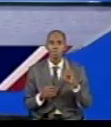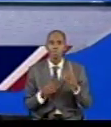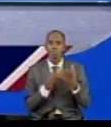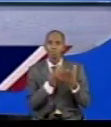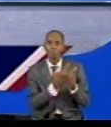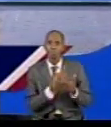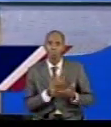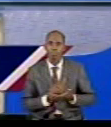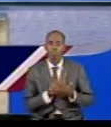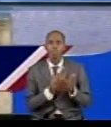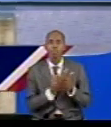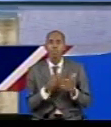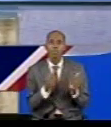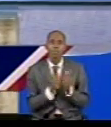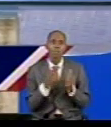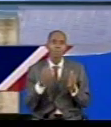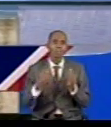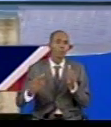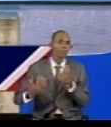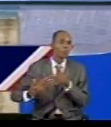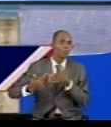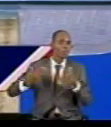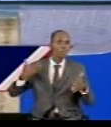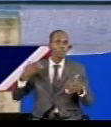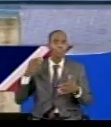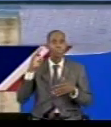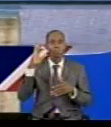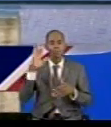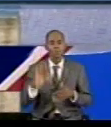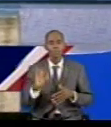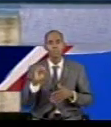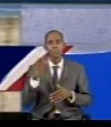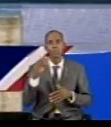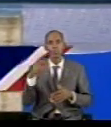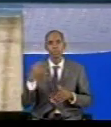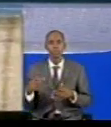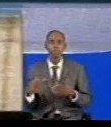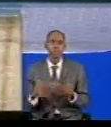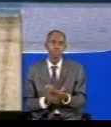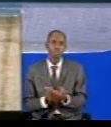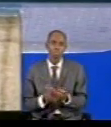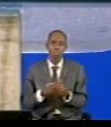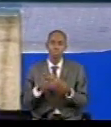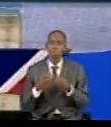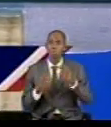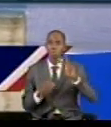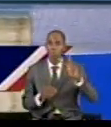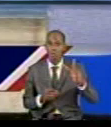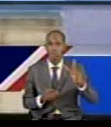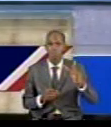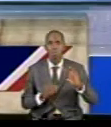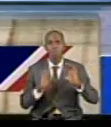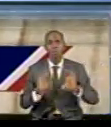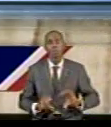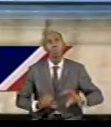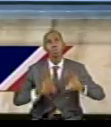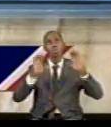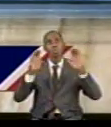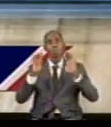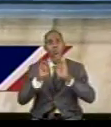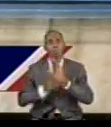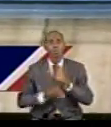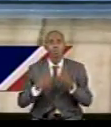the foremost preachers of the gospel. Number two, commitment to